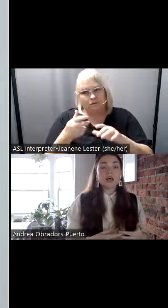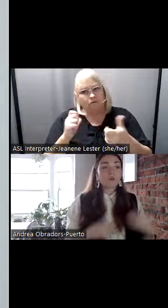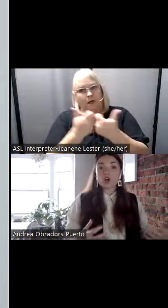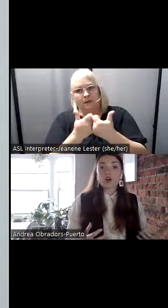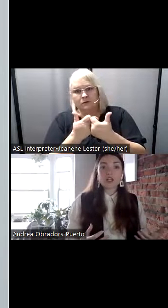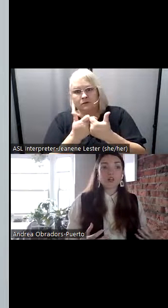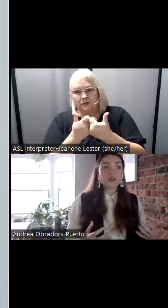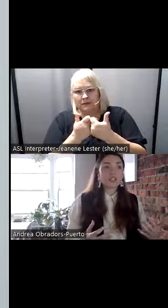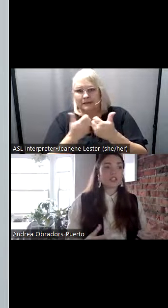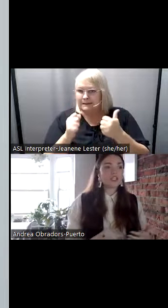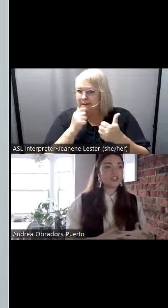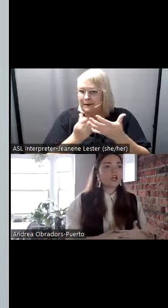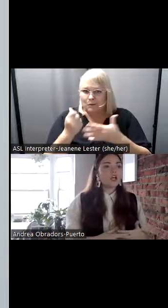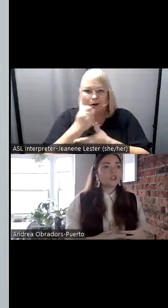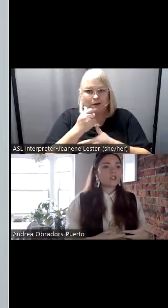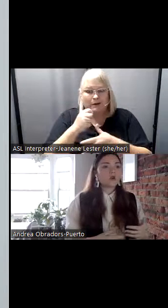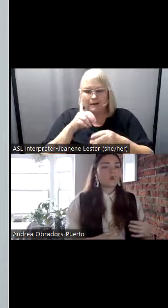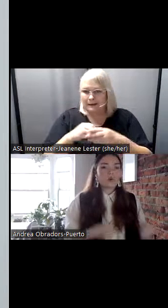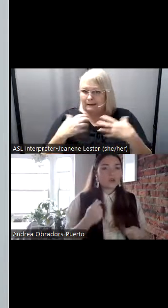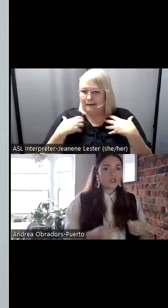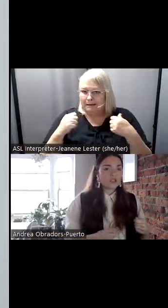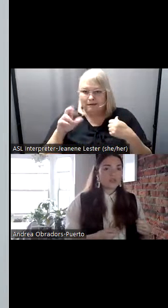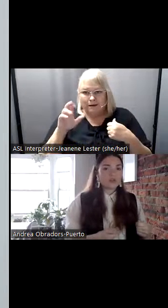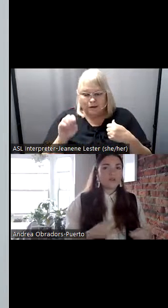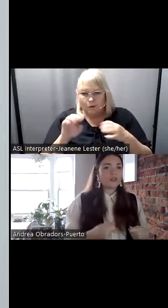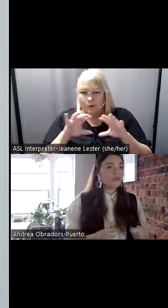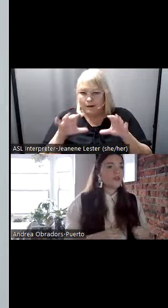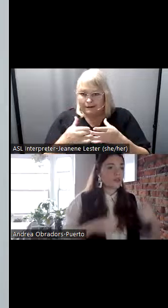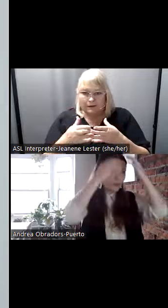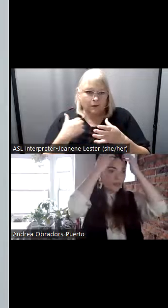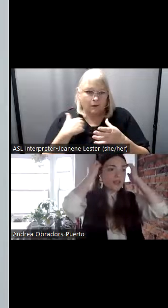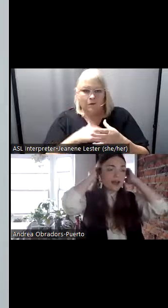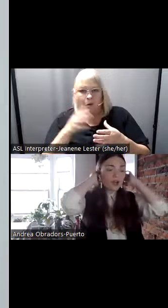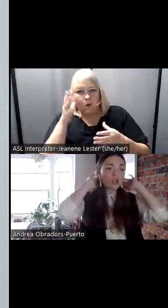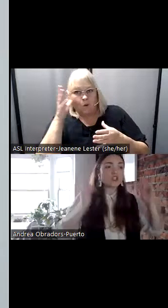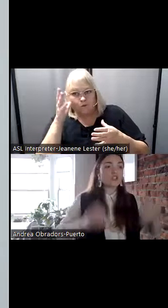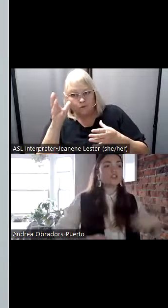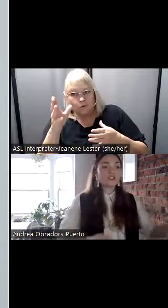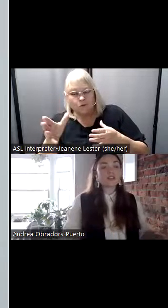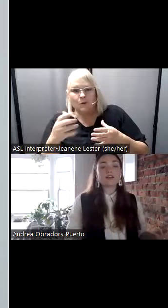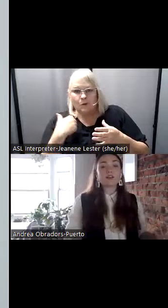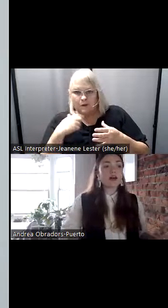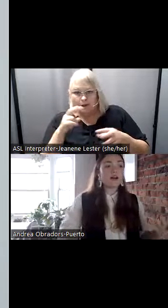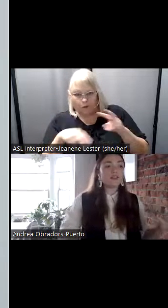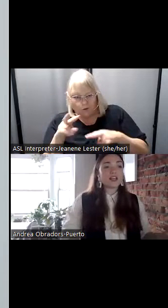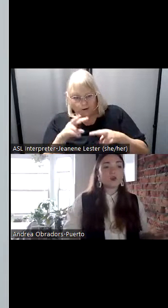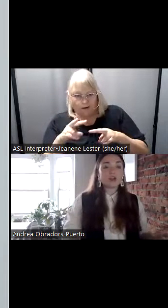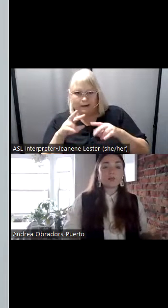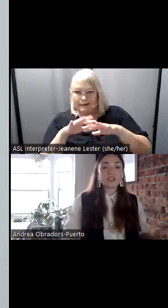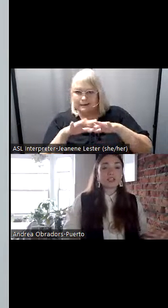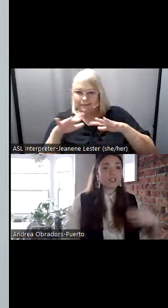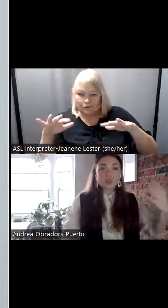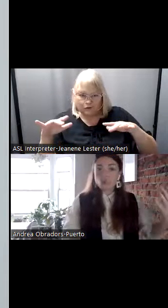not a priority in the organization. So we wanted to, hopefully in the future, we can rethink that. Also, the tech